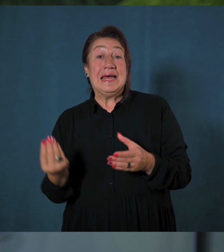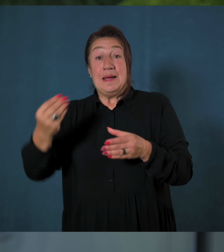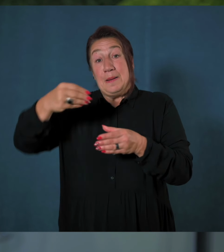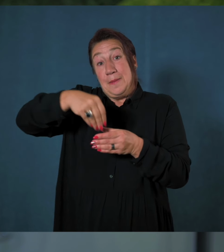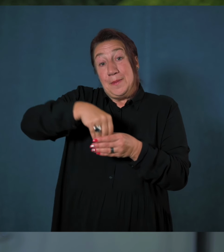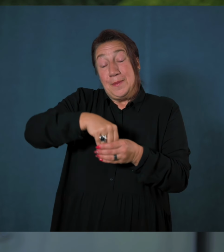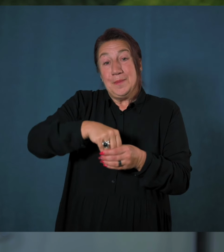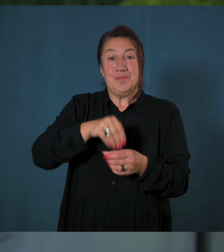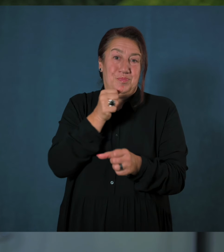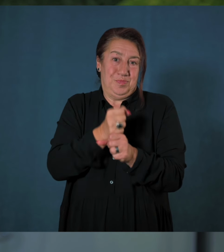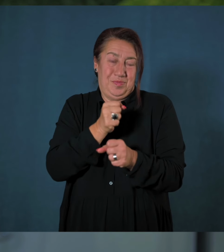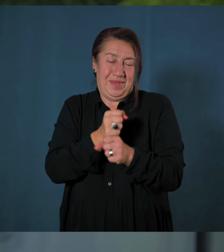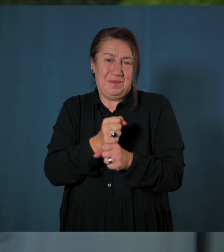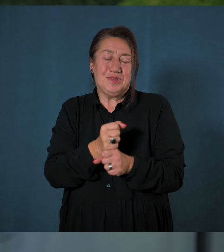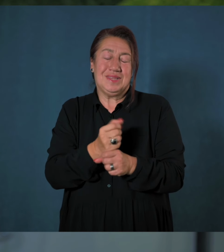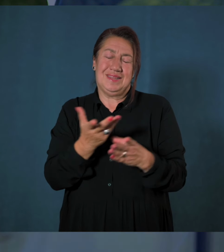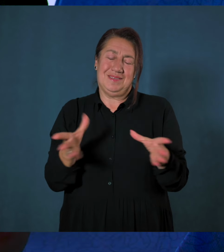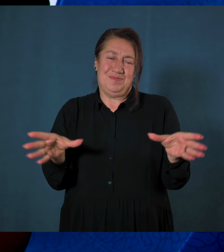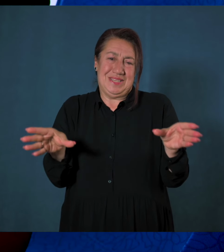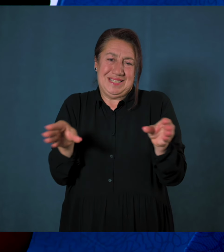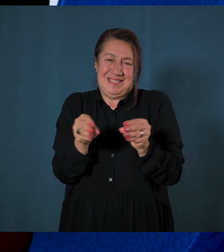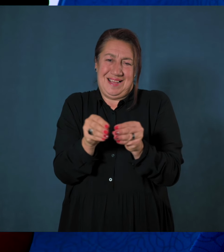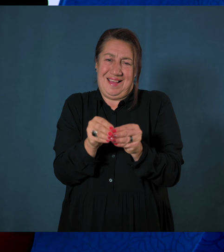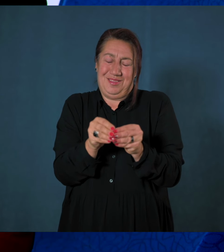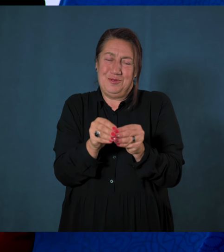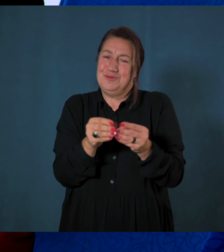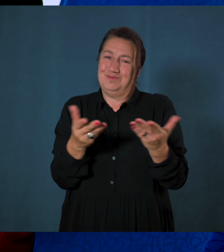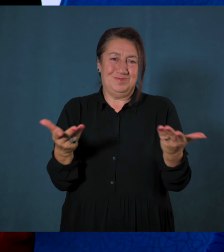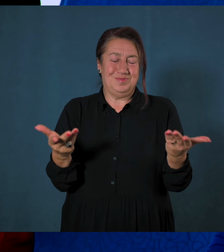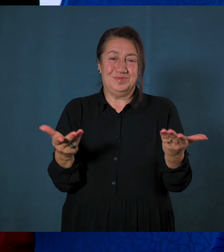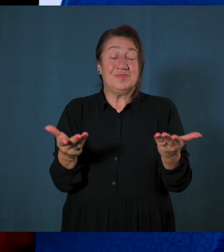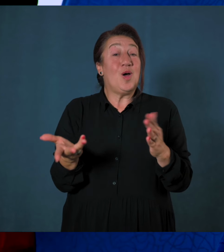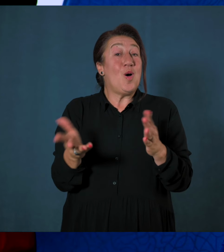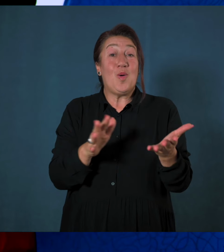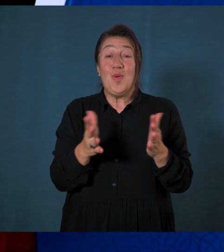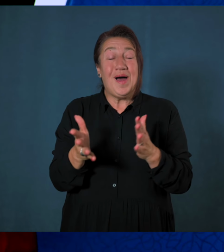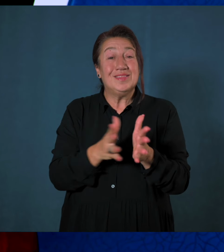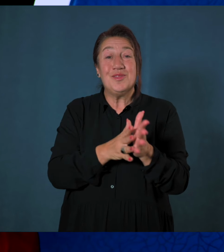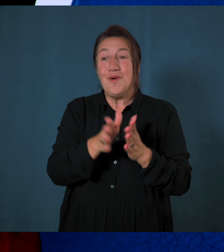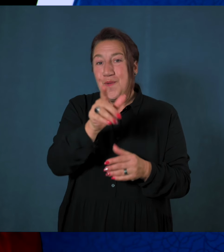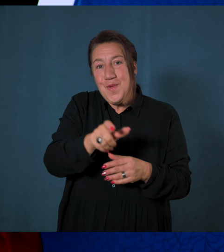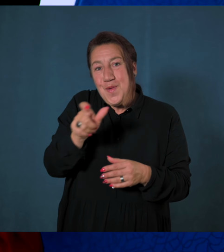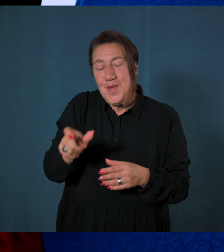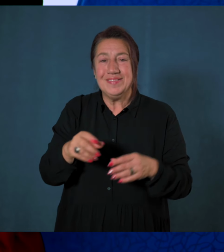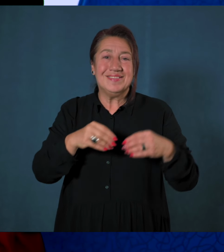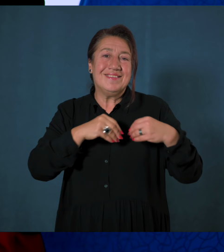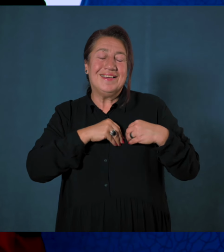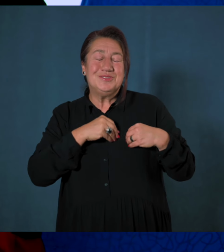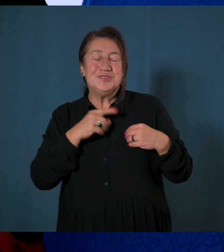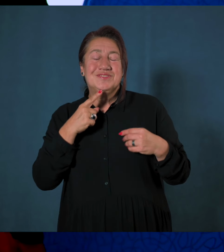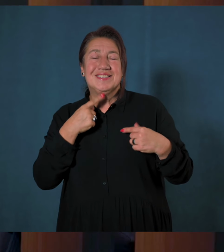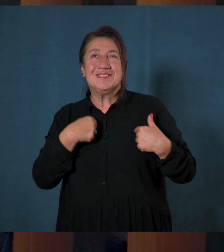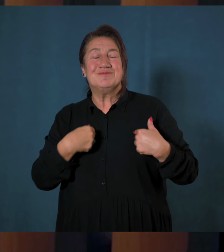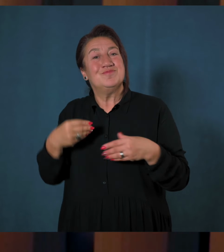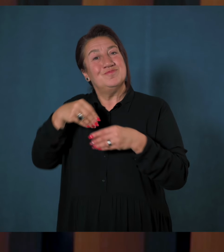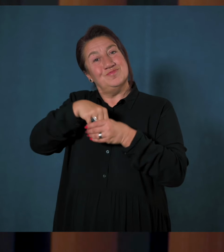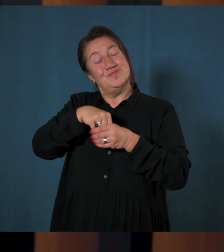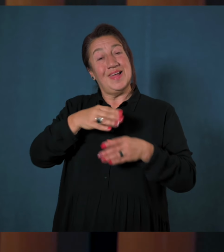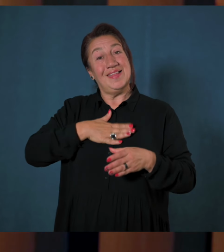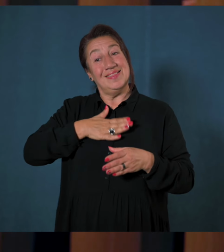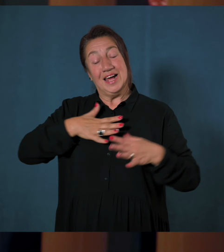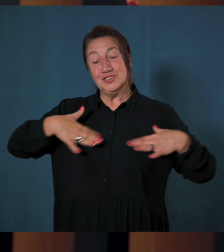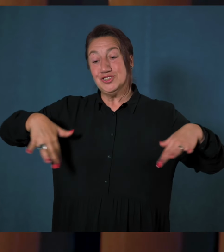Inclusion and job performance go hand in hand. When people feel they belong in our community, the work they